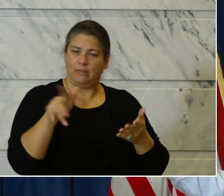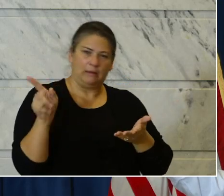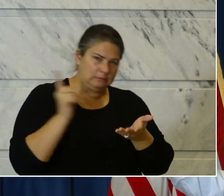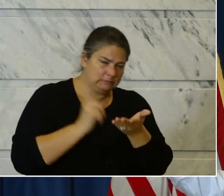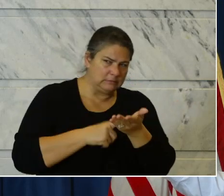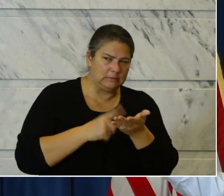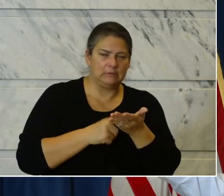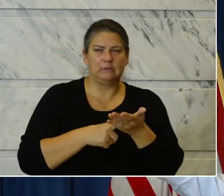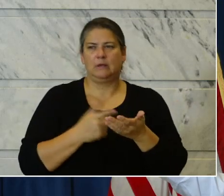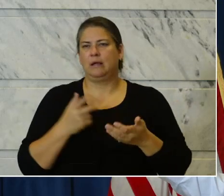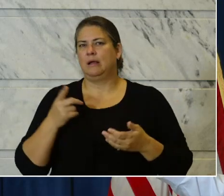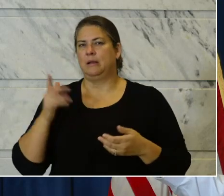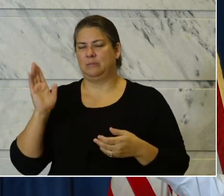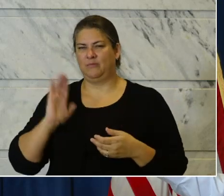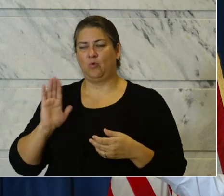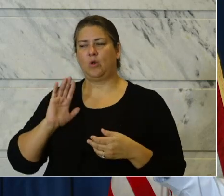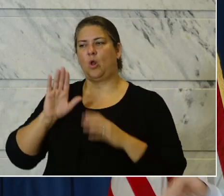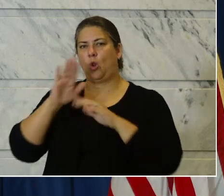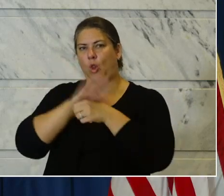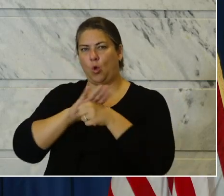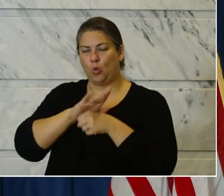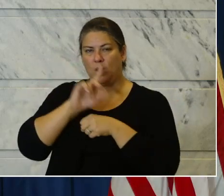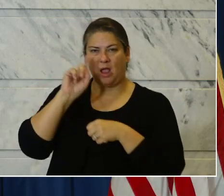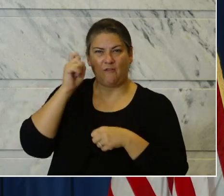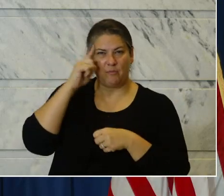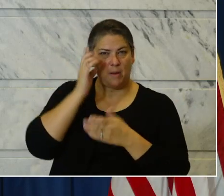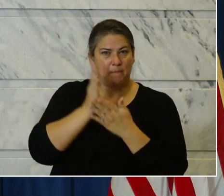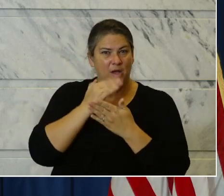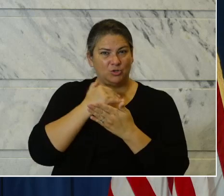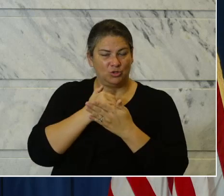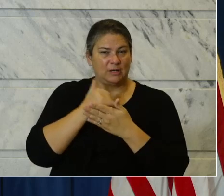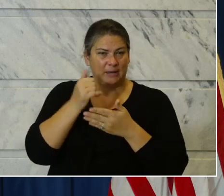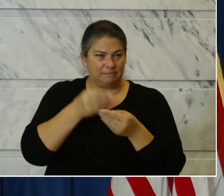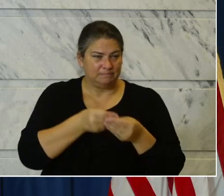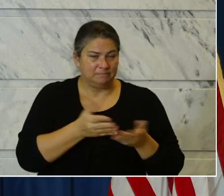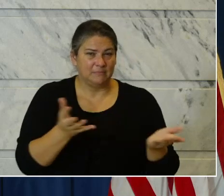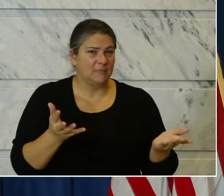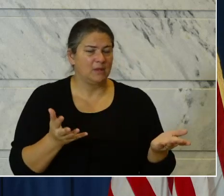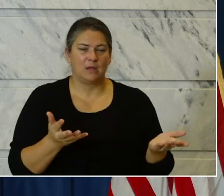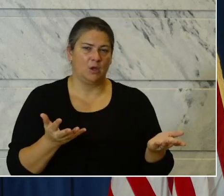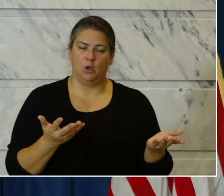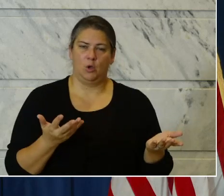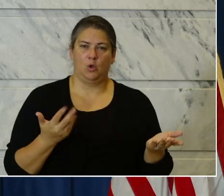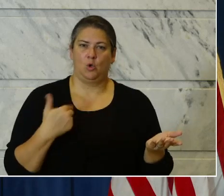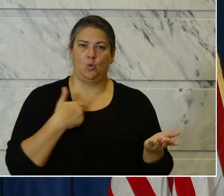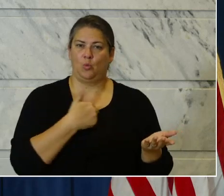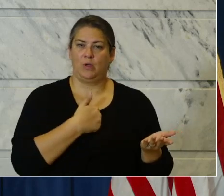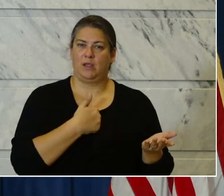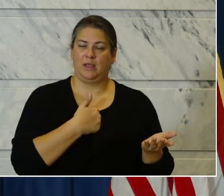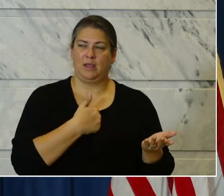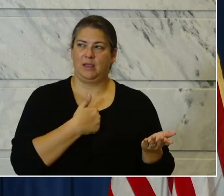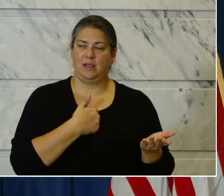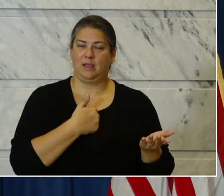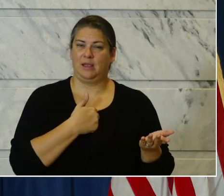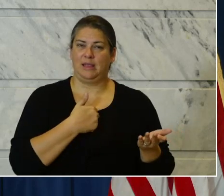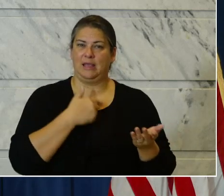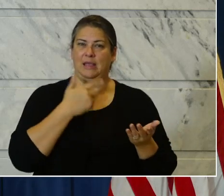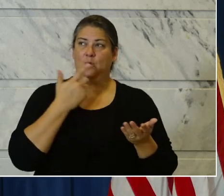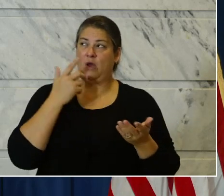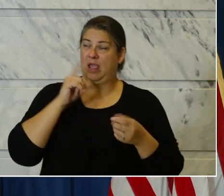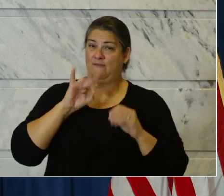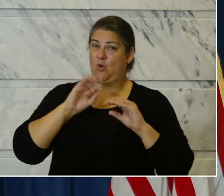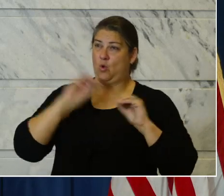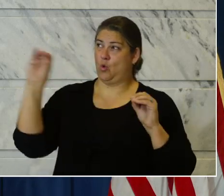and local government budget relief, without which we will have a much slower recovery. Again, that's every